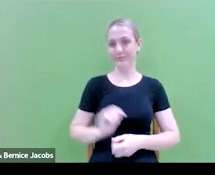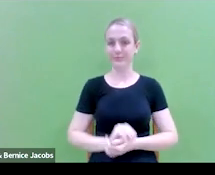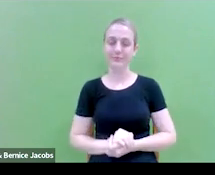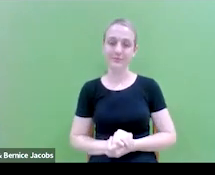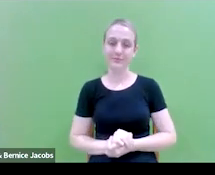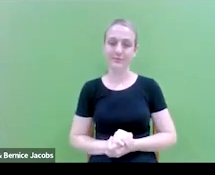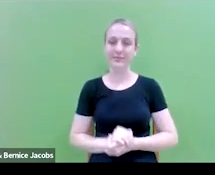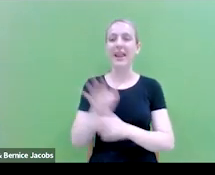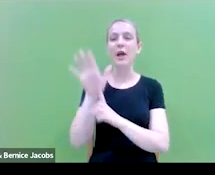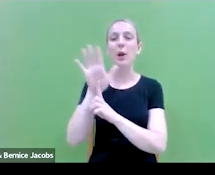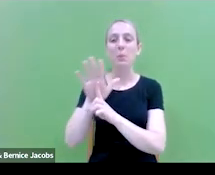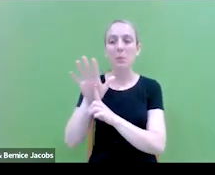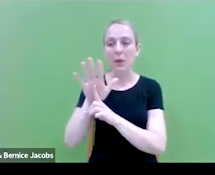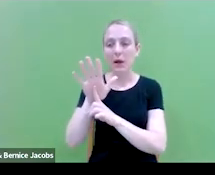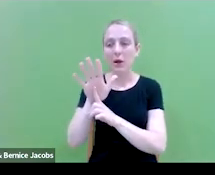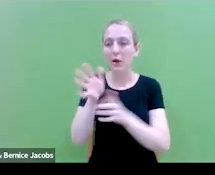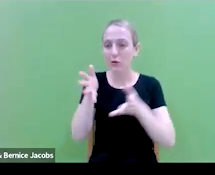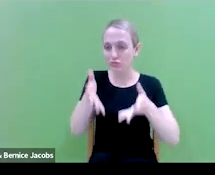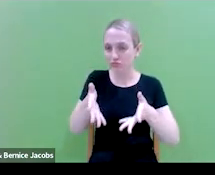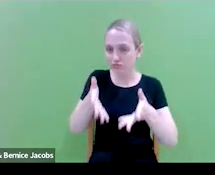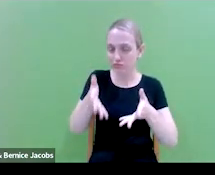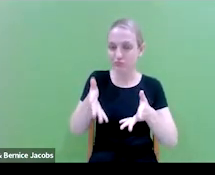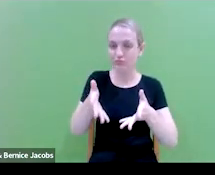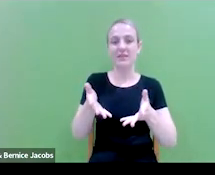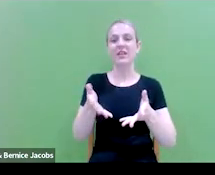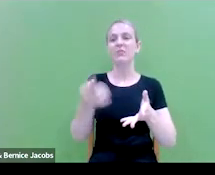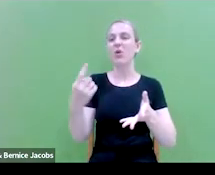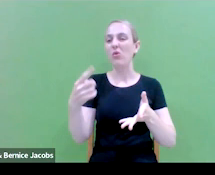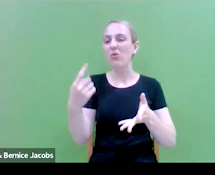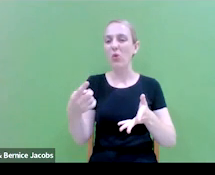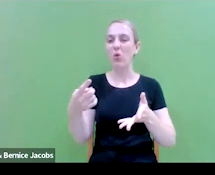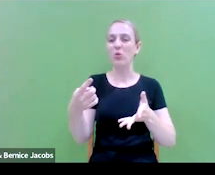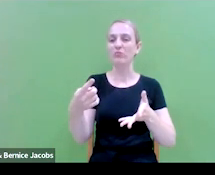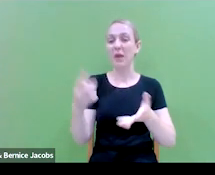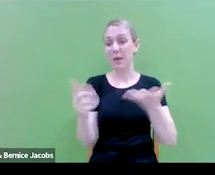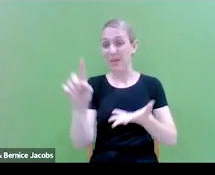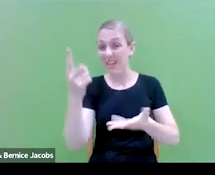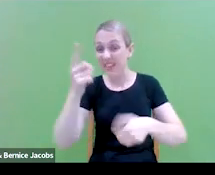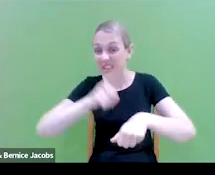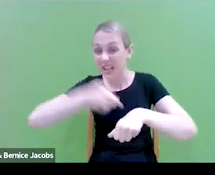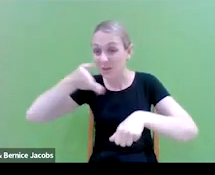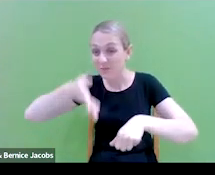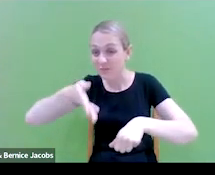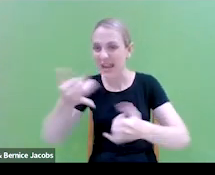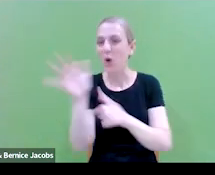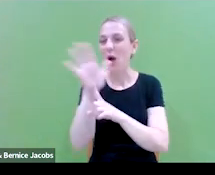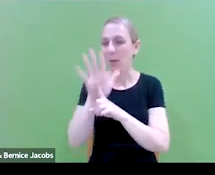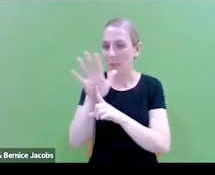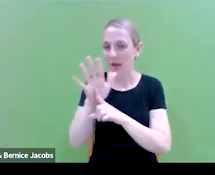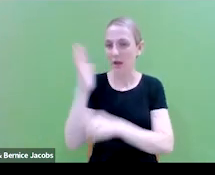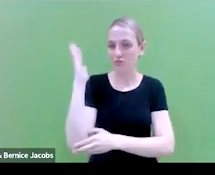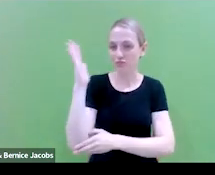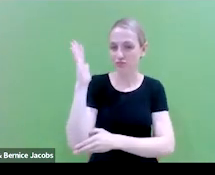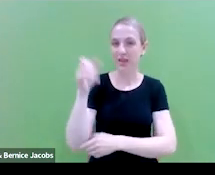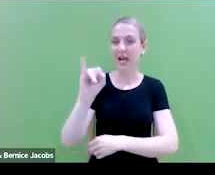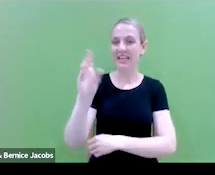Just a bit of background about the Interaction Design Foundation. If this is your first time joining us, the IDF was